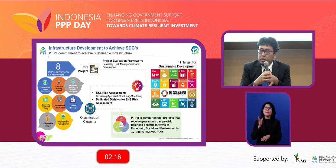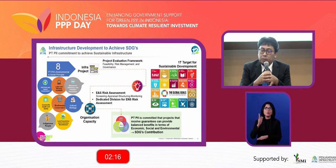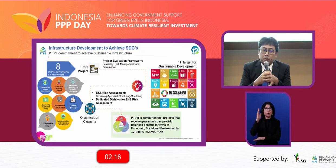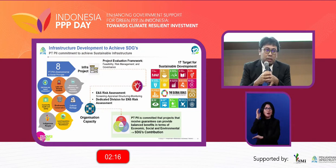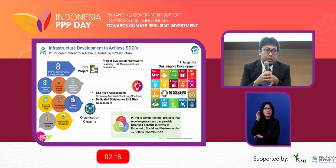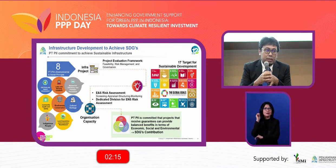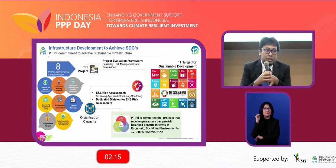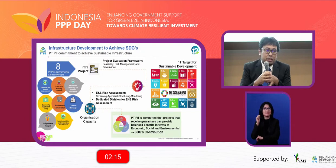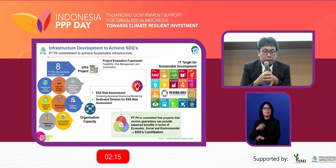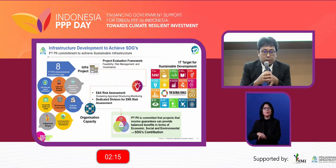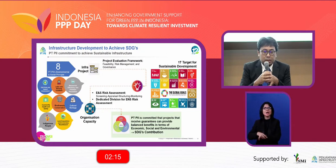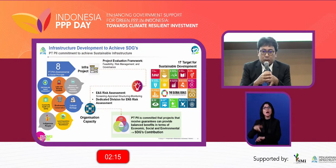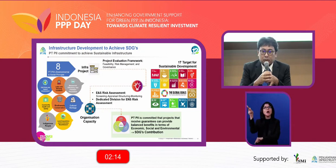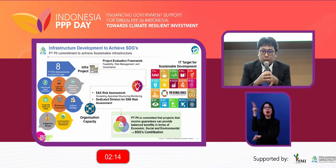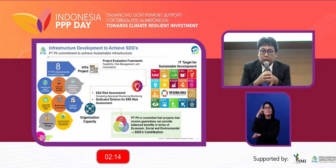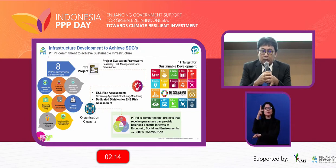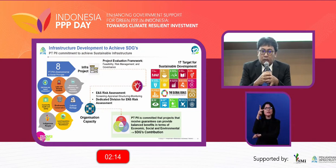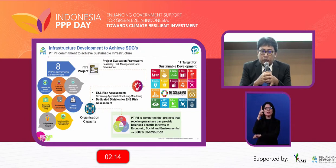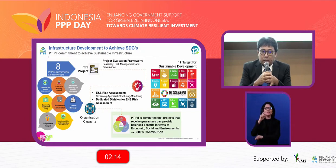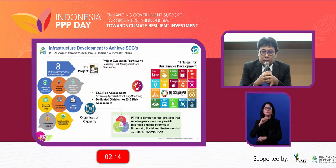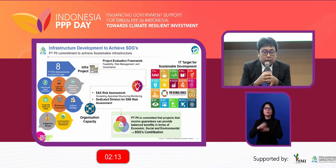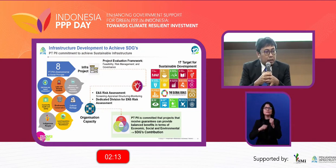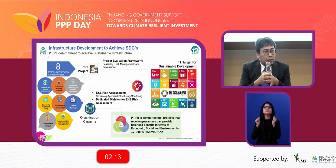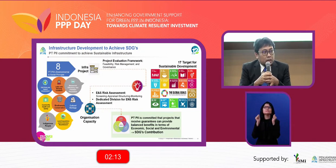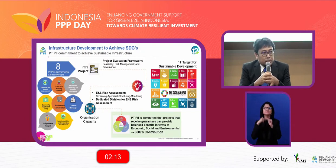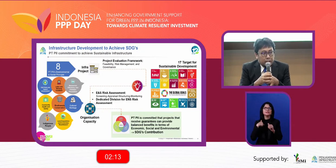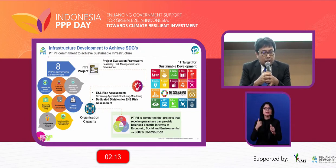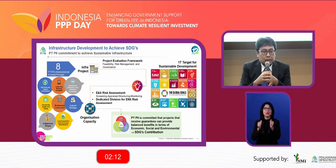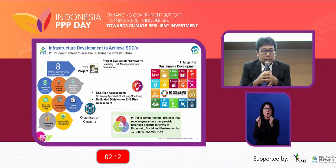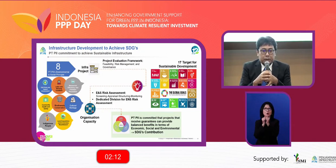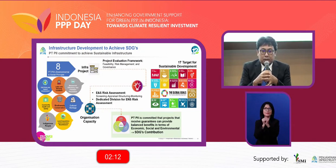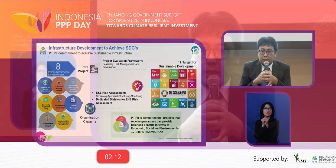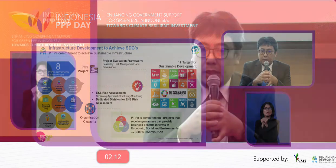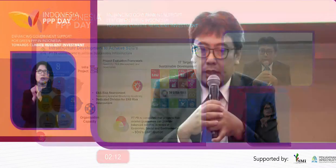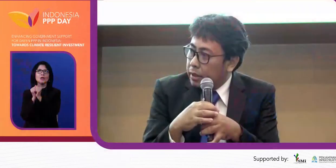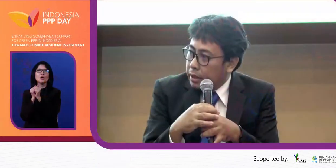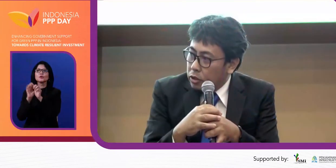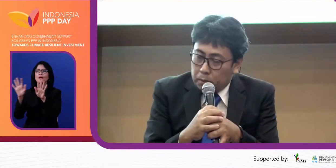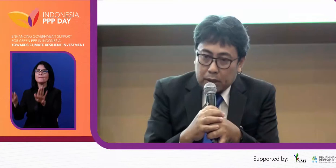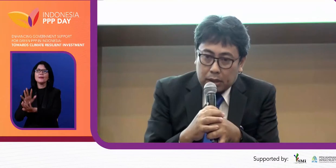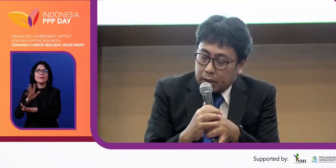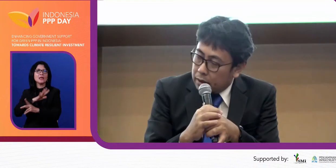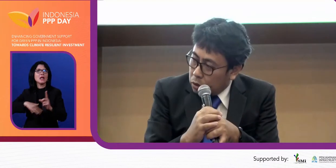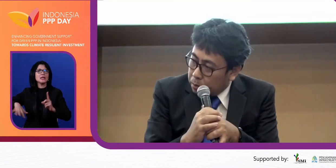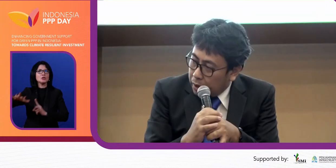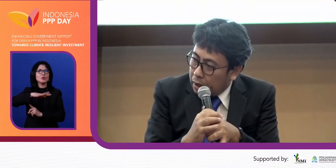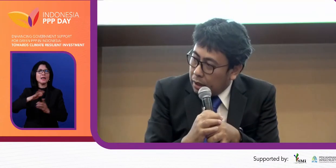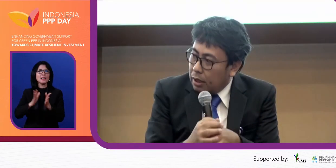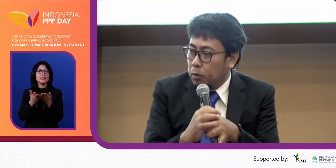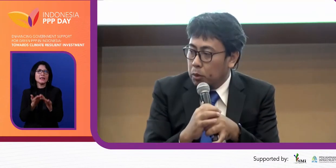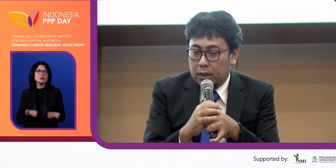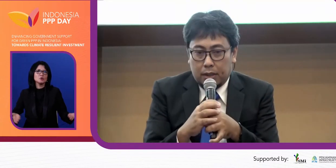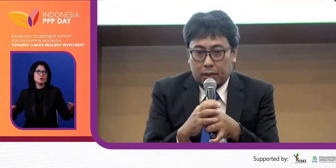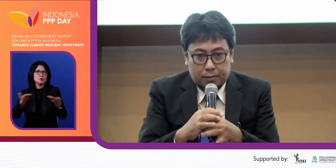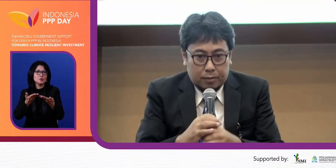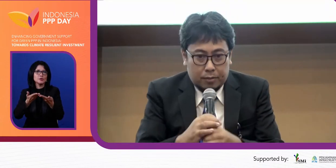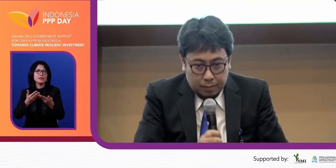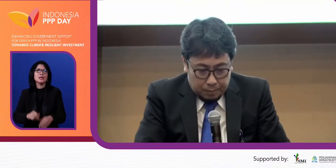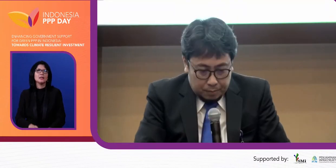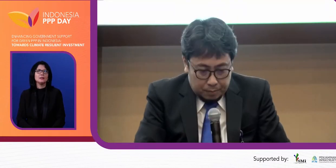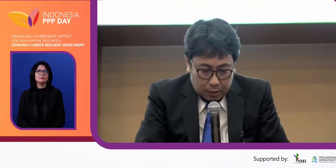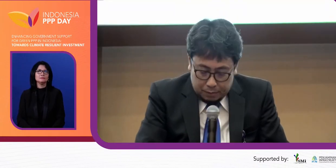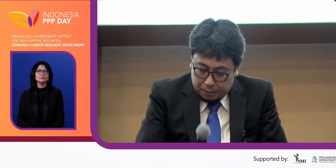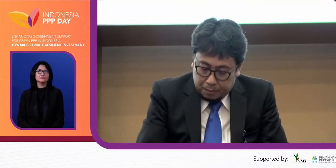handphone cubito dsdg principles with this icon create my presentation thank you so much tentu pak Bobi